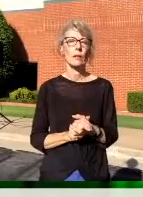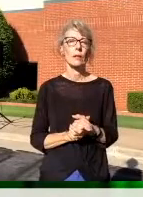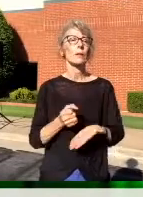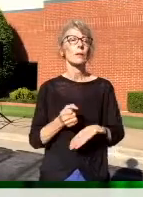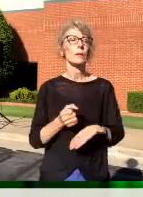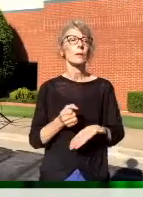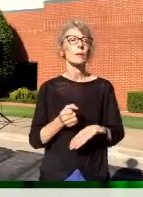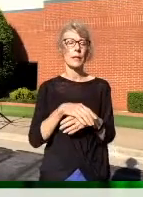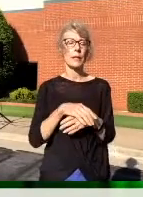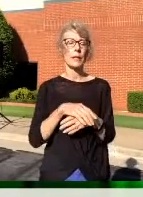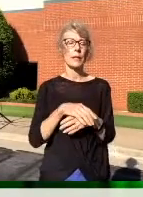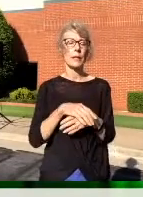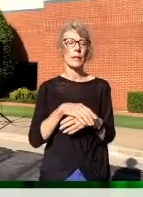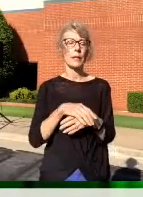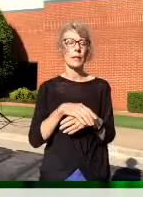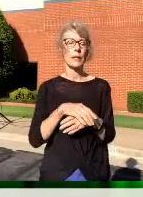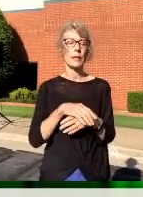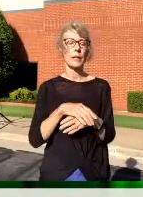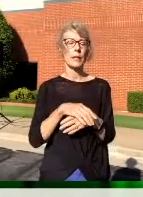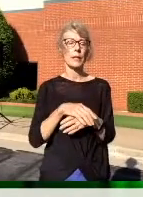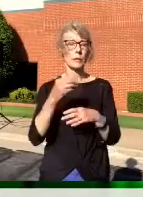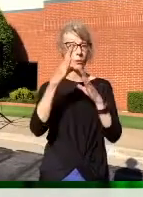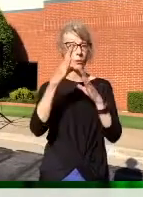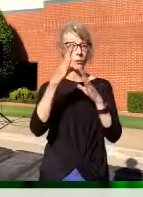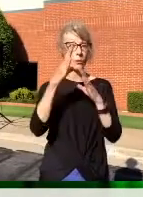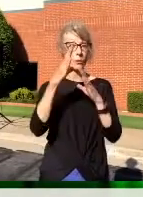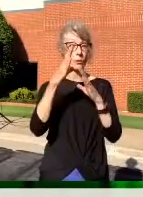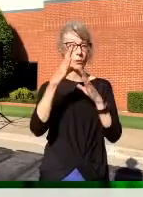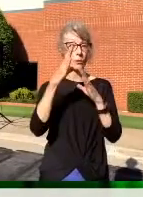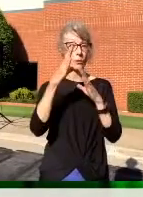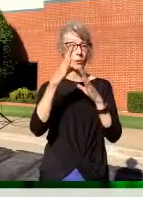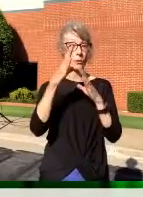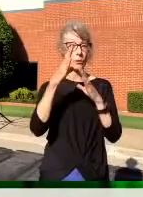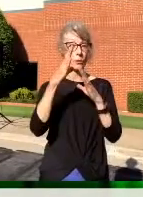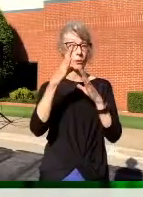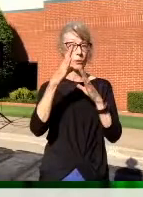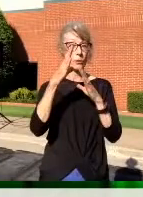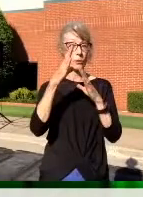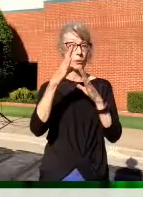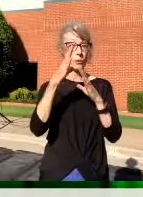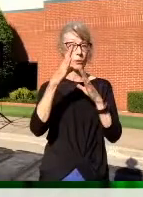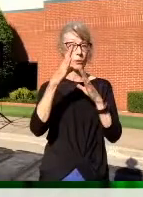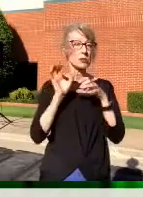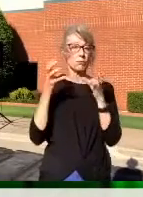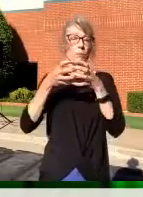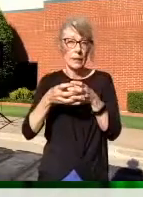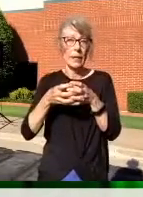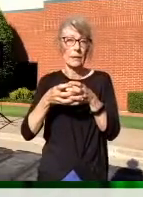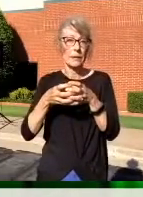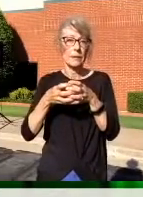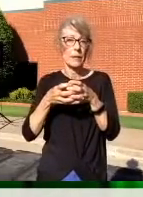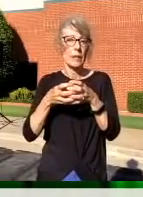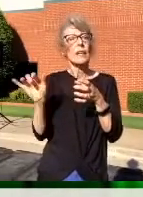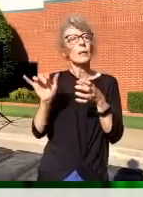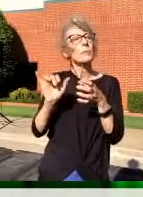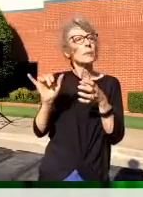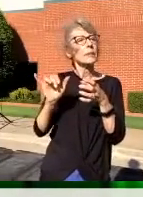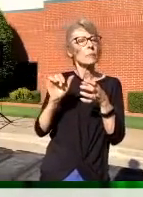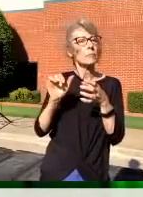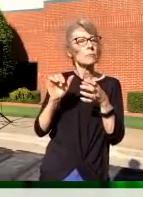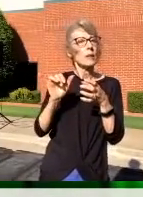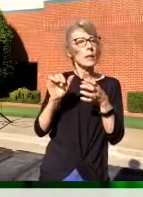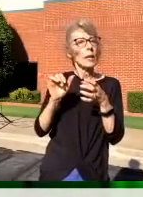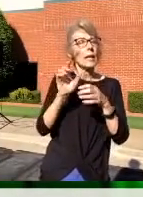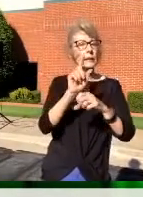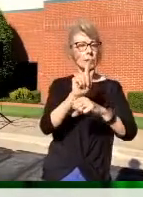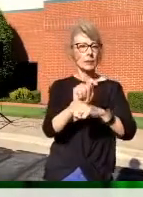building in the world and somehow put that into one building, that would be the temple for ancient people. It was the center of national